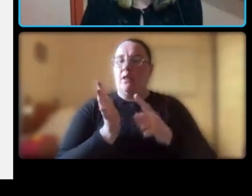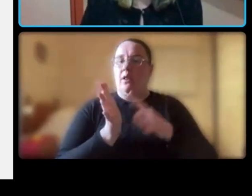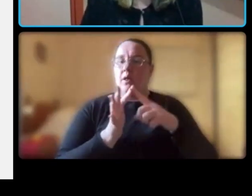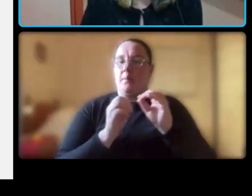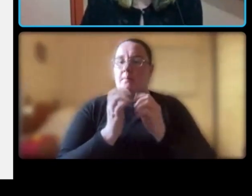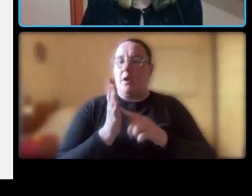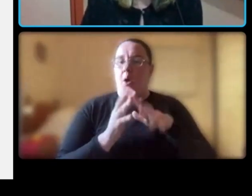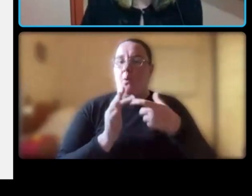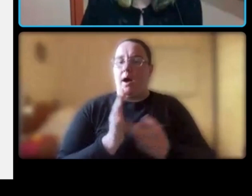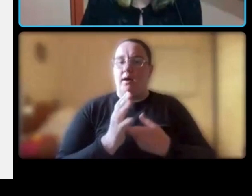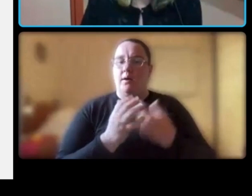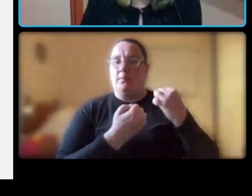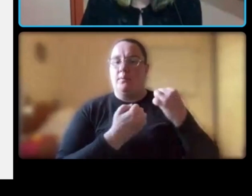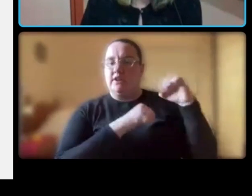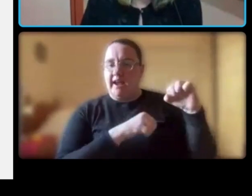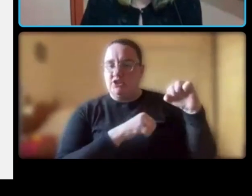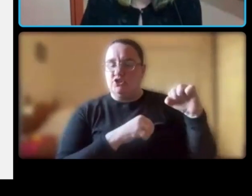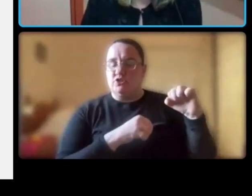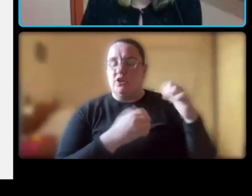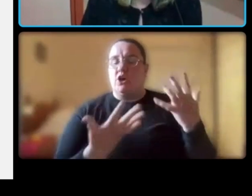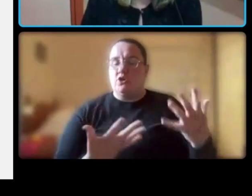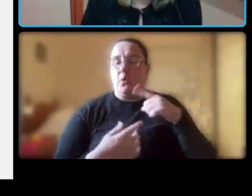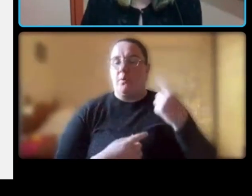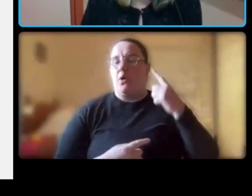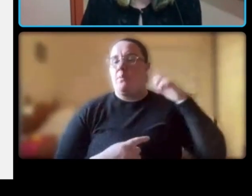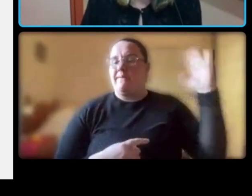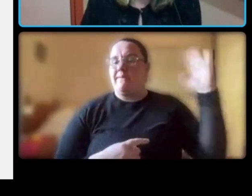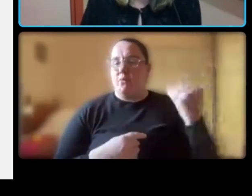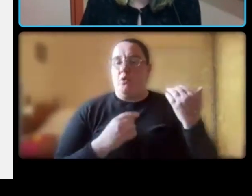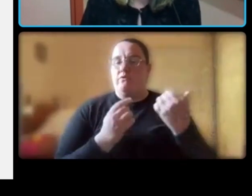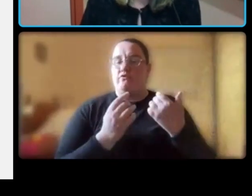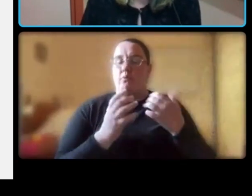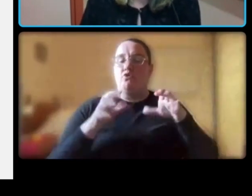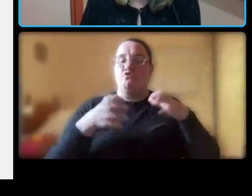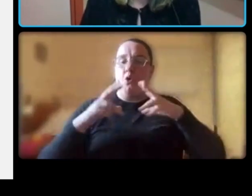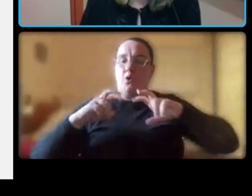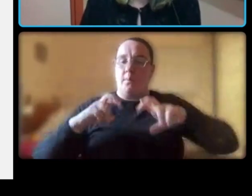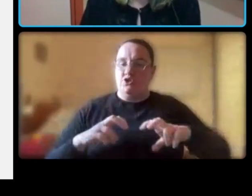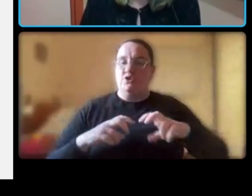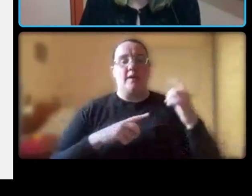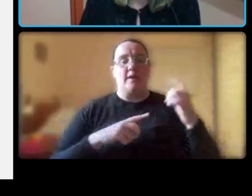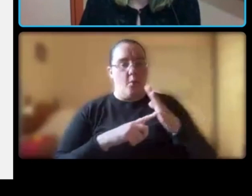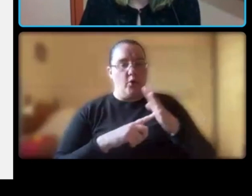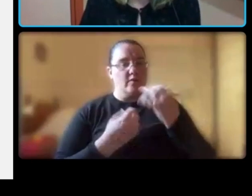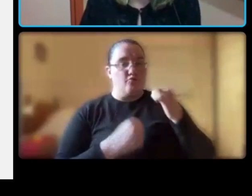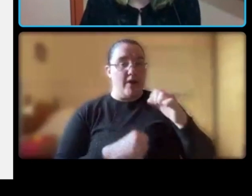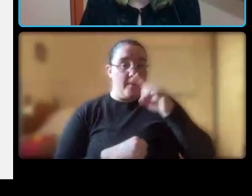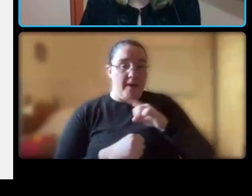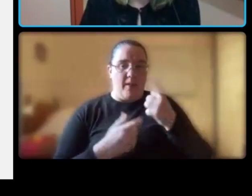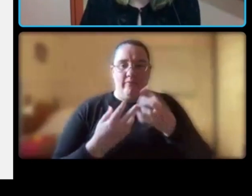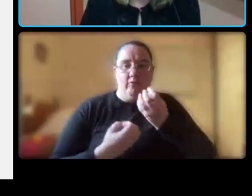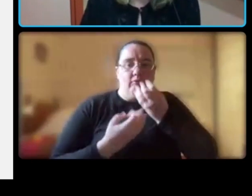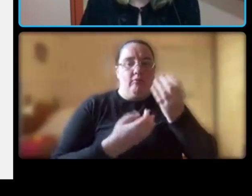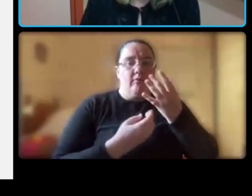the Royal Commission that it's really important to protect people who disclose information about incidents or